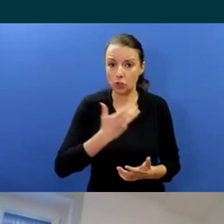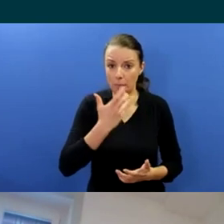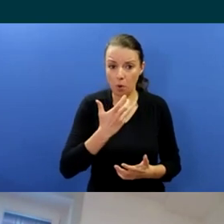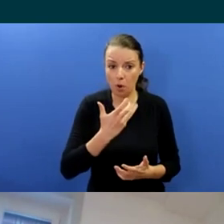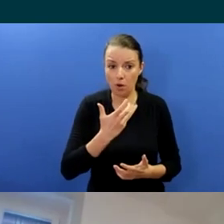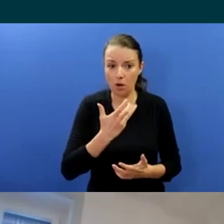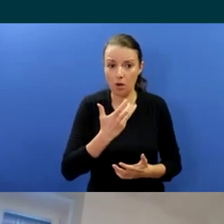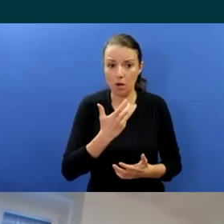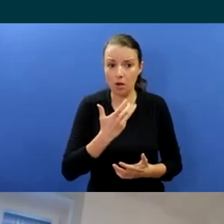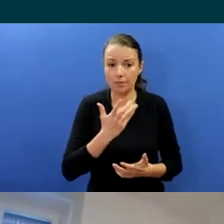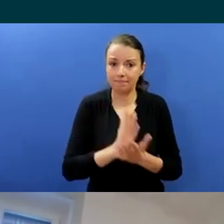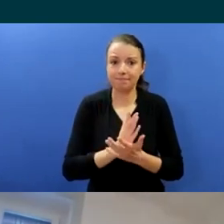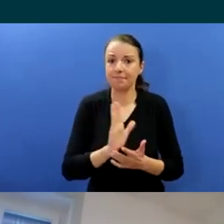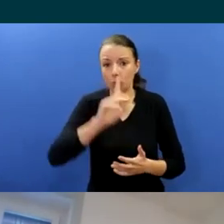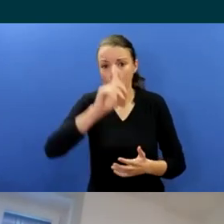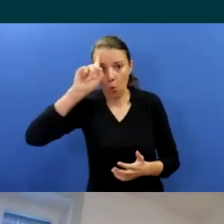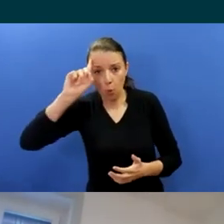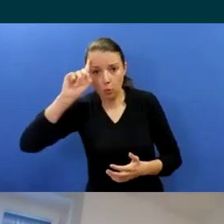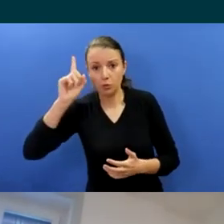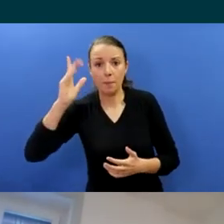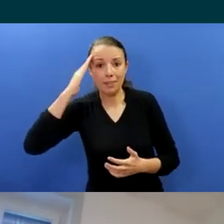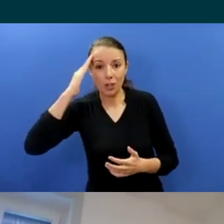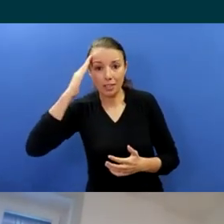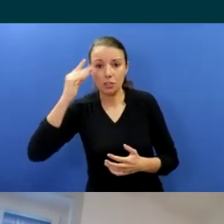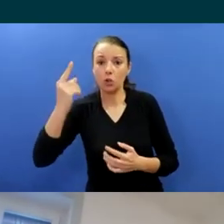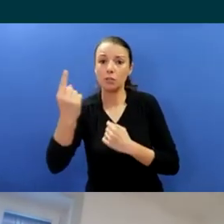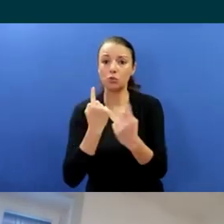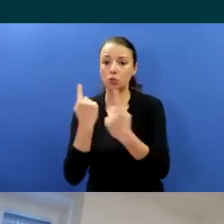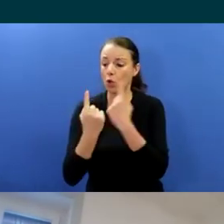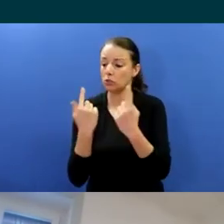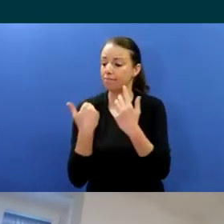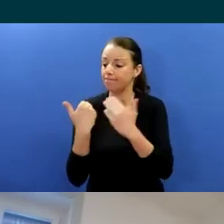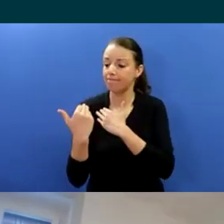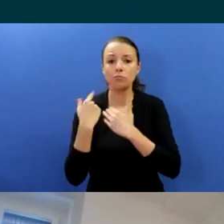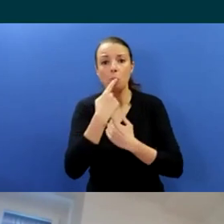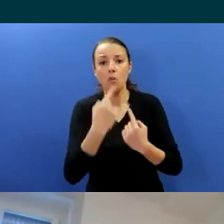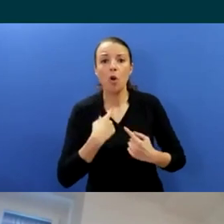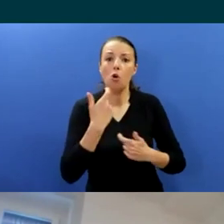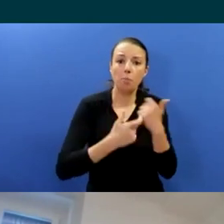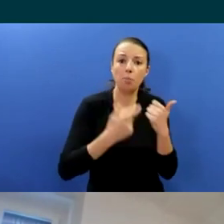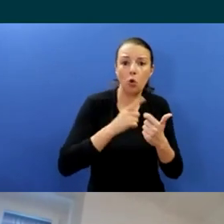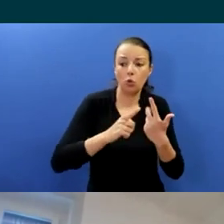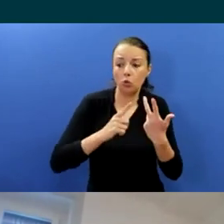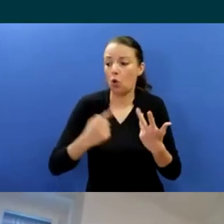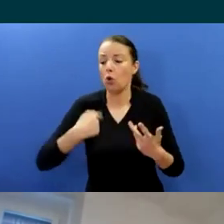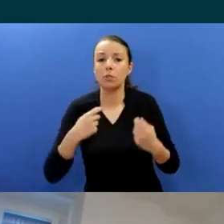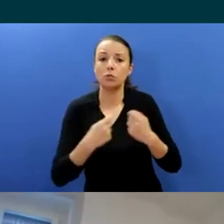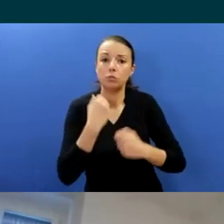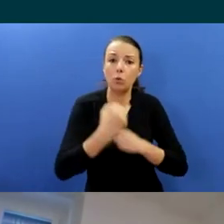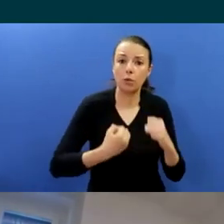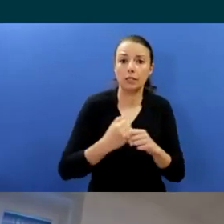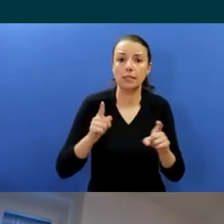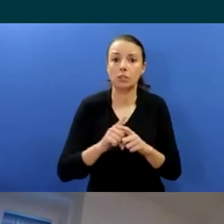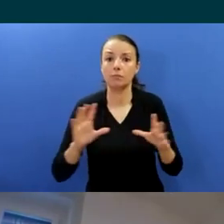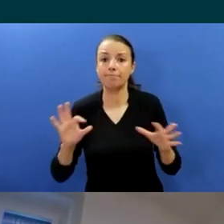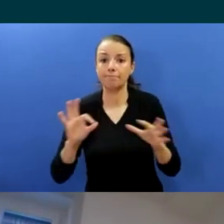of the population. You see what they do. They do something. They collaborate with the city administration, and in the end, we as an administration